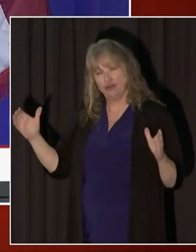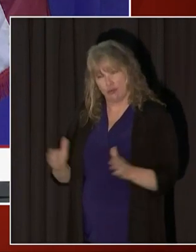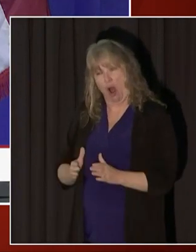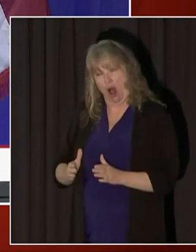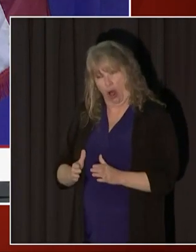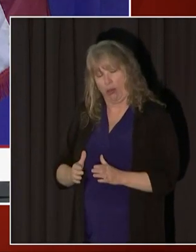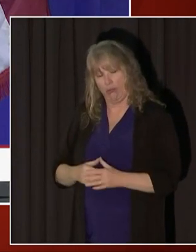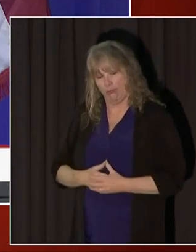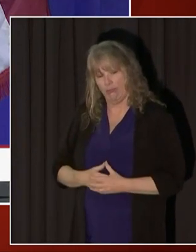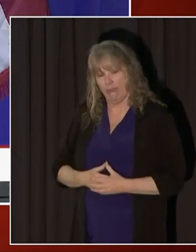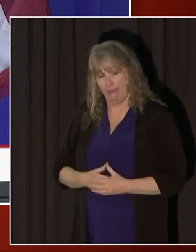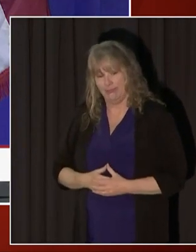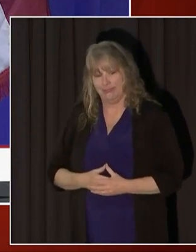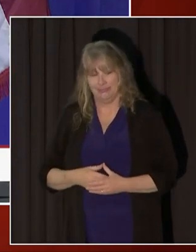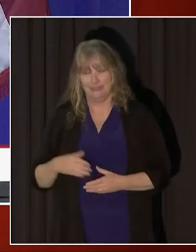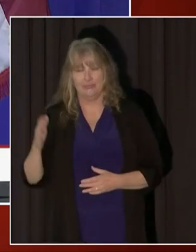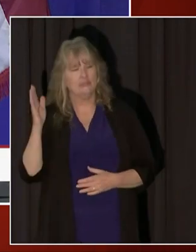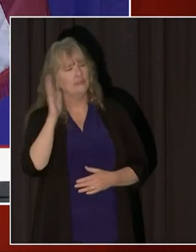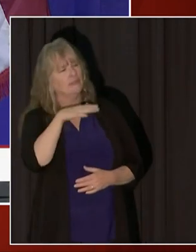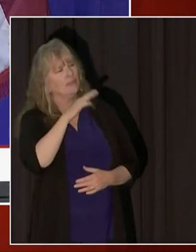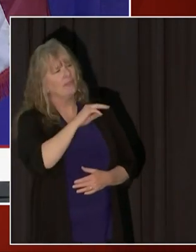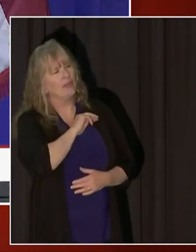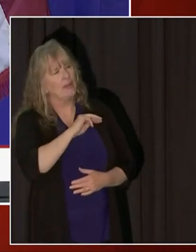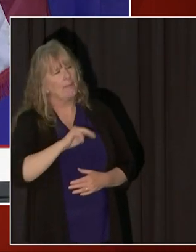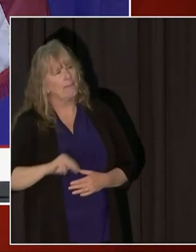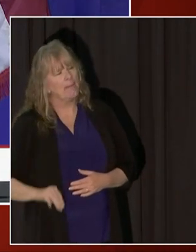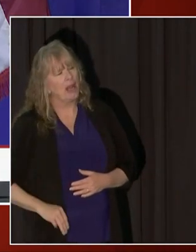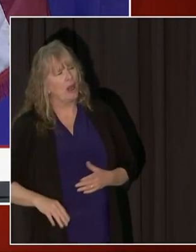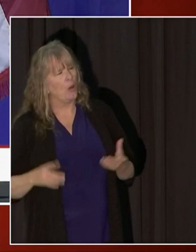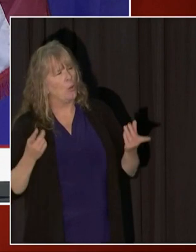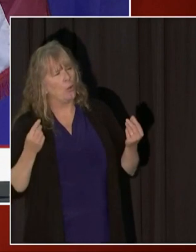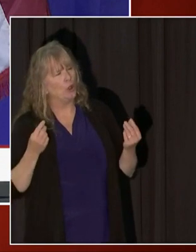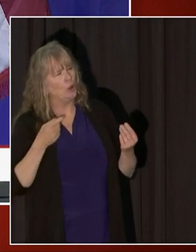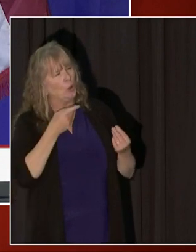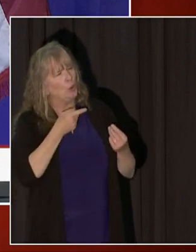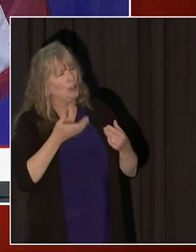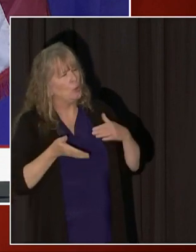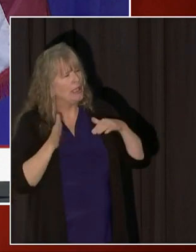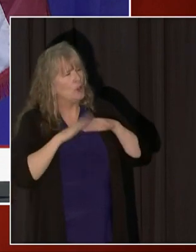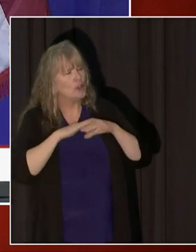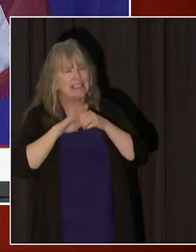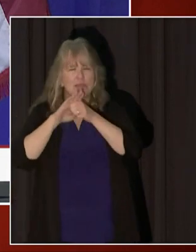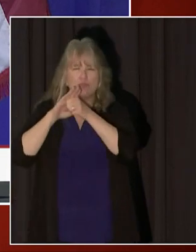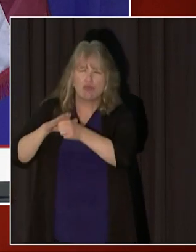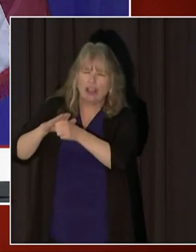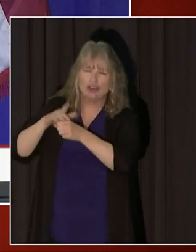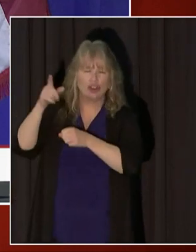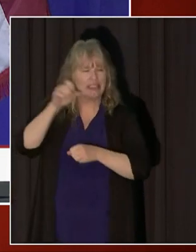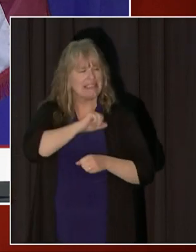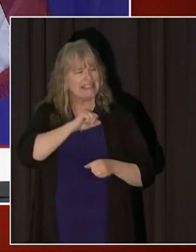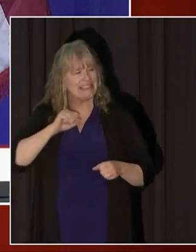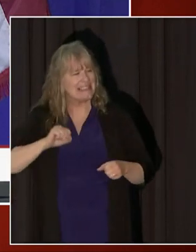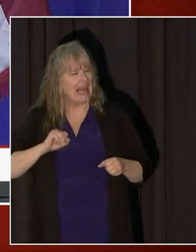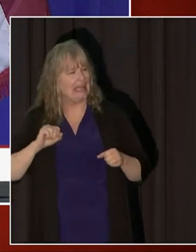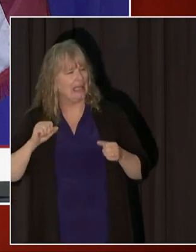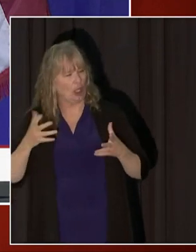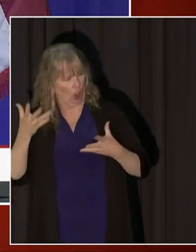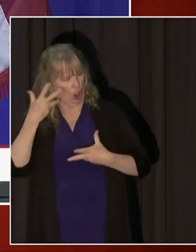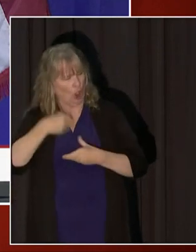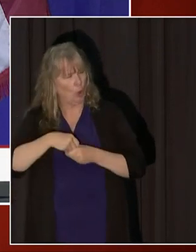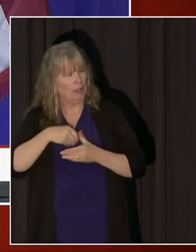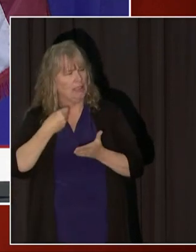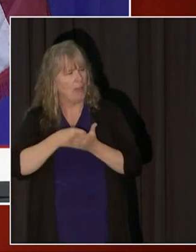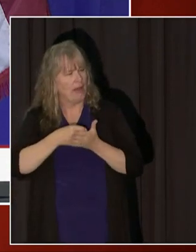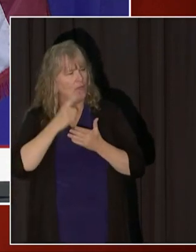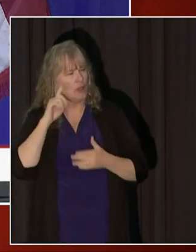Yep. Mayor Bowser, what are you doing to increase pressure on Senate Republicans to include that funding for DC? Like, do you have members